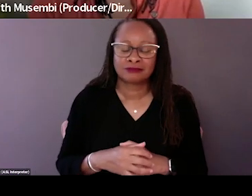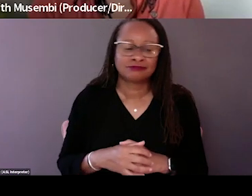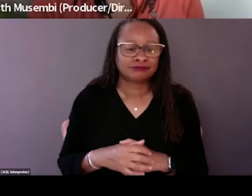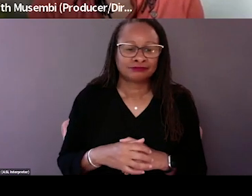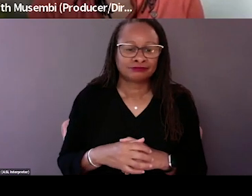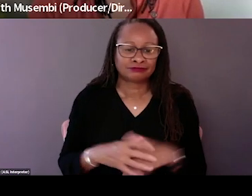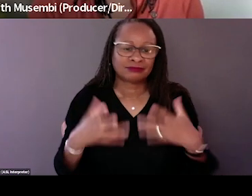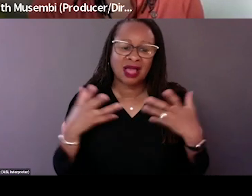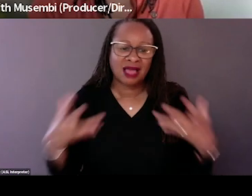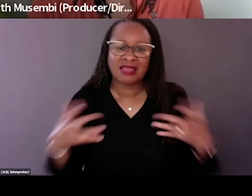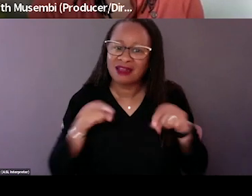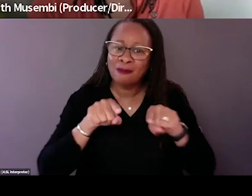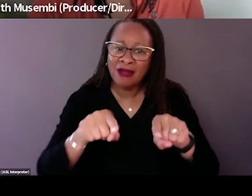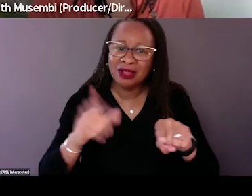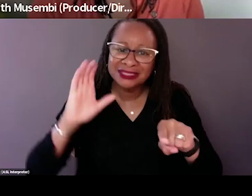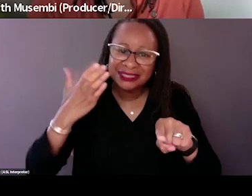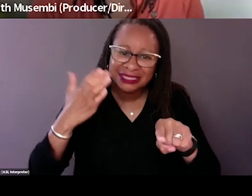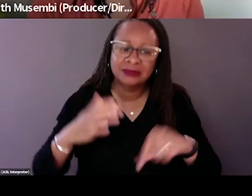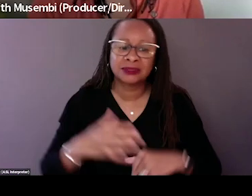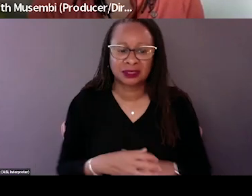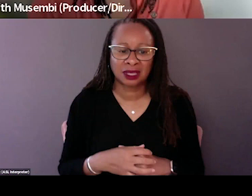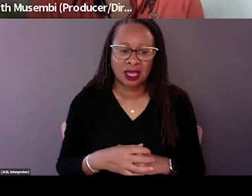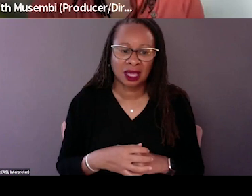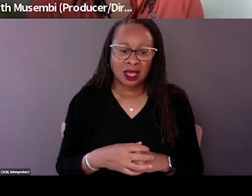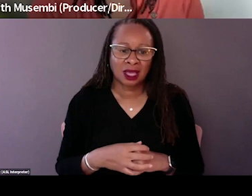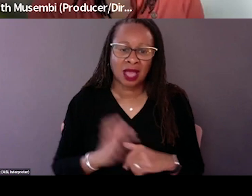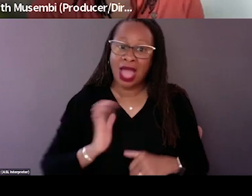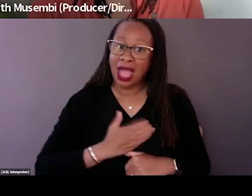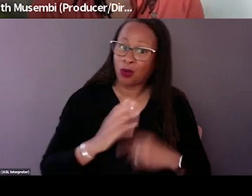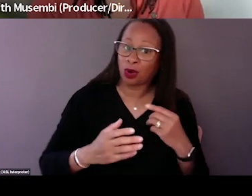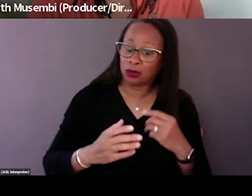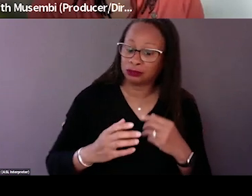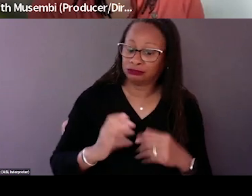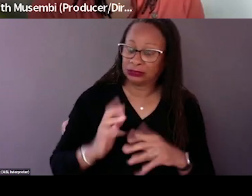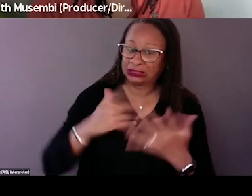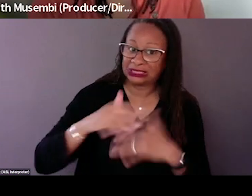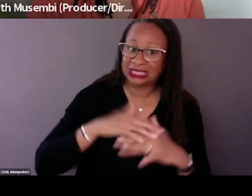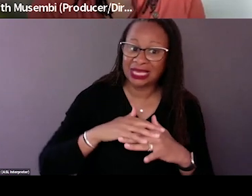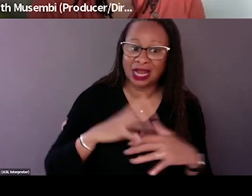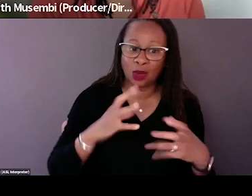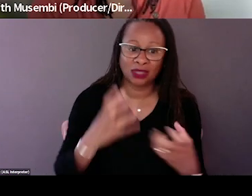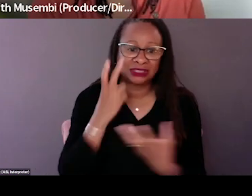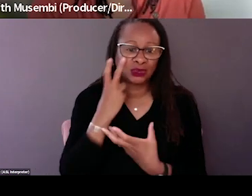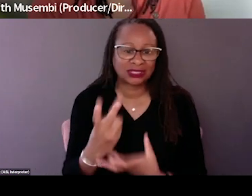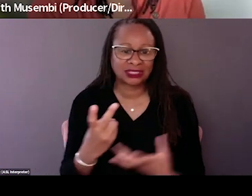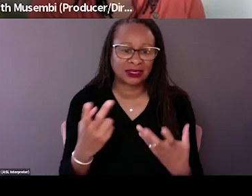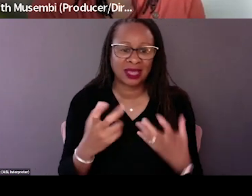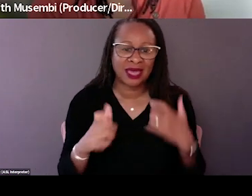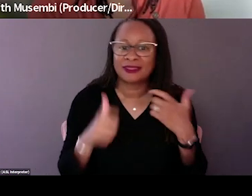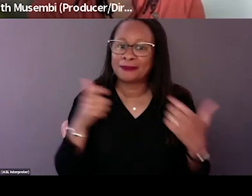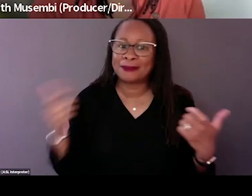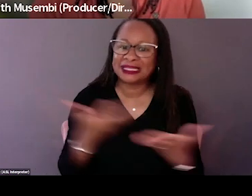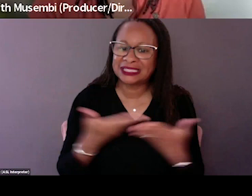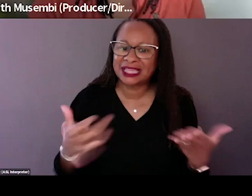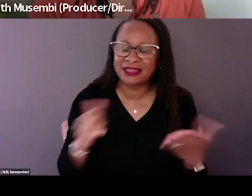of parallels, it seems, to our own society. And I just wanted to see, like, what was the biggest thing that stood out